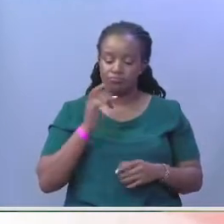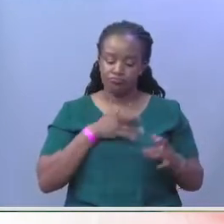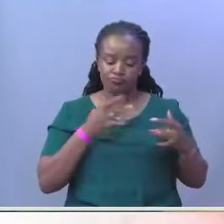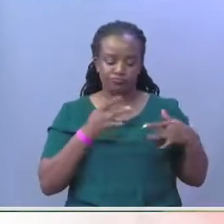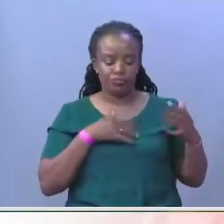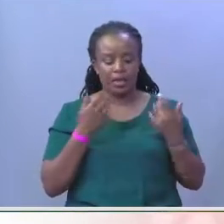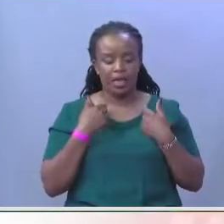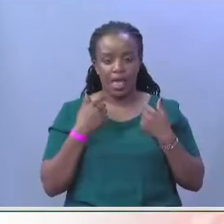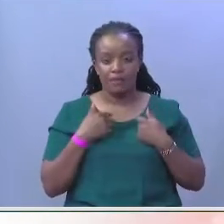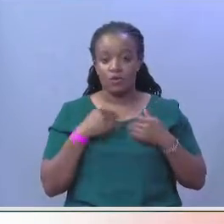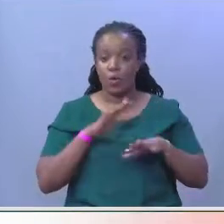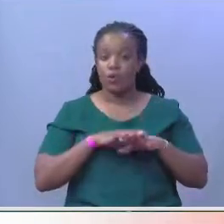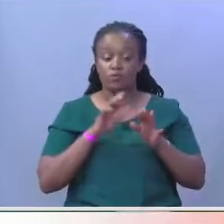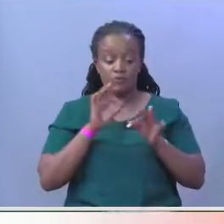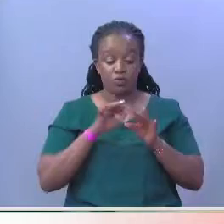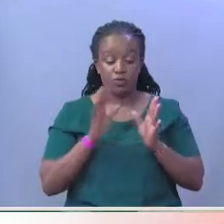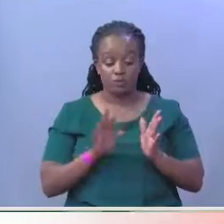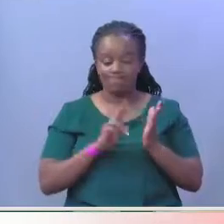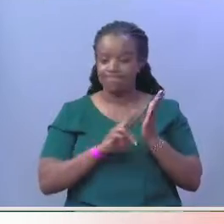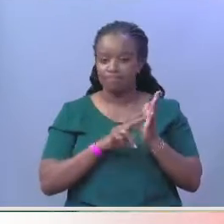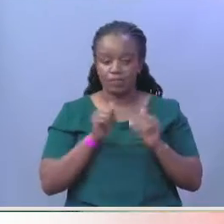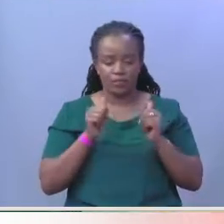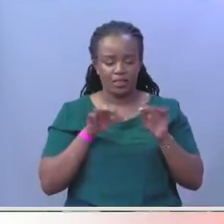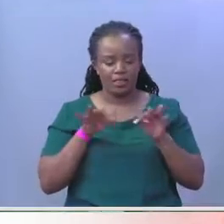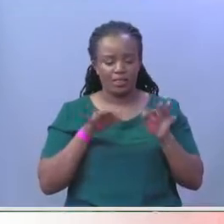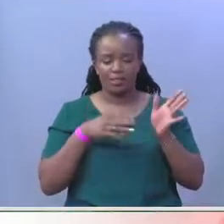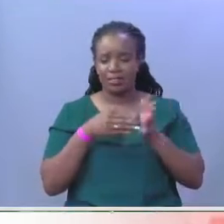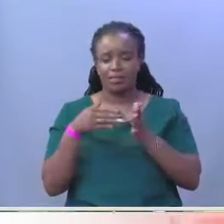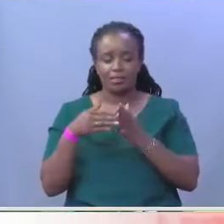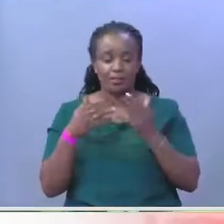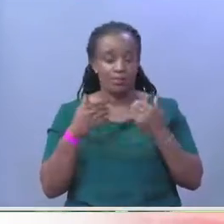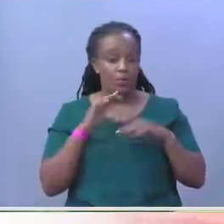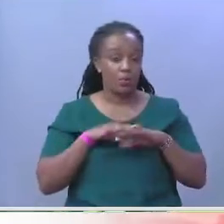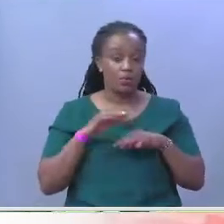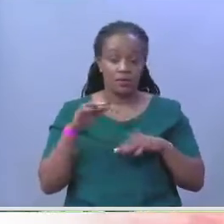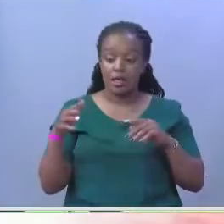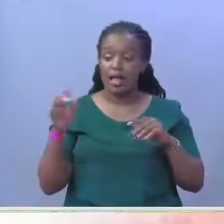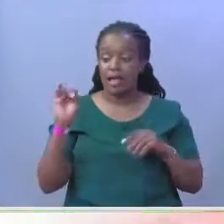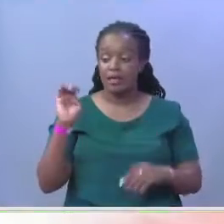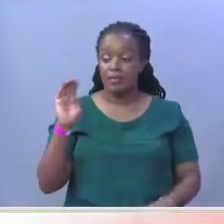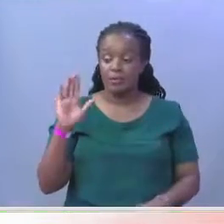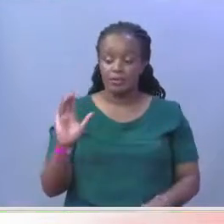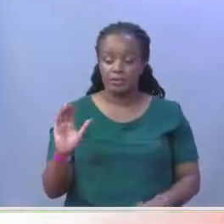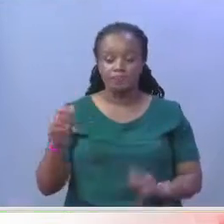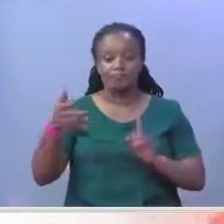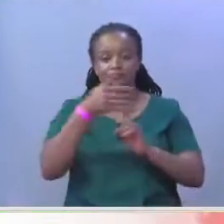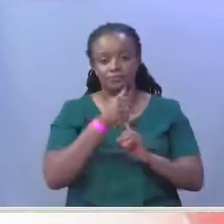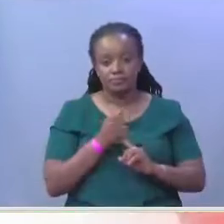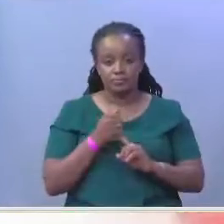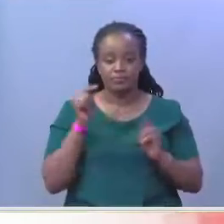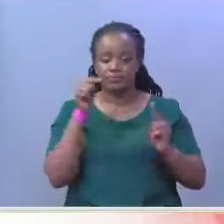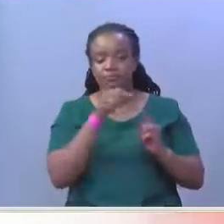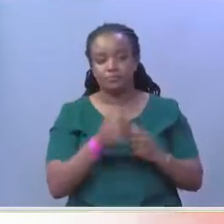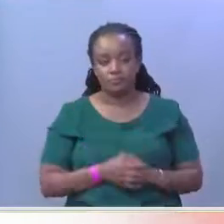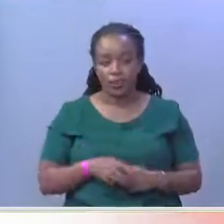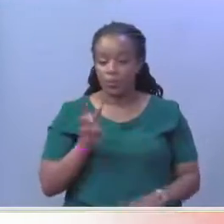registration process, which they say is a hindrance towards the achievement of IEBC's target. Westlands Member of